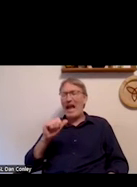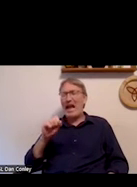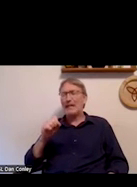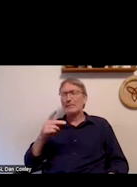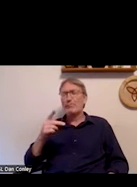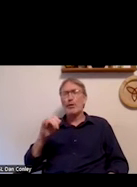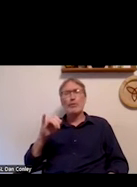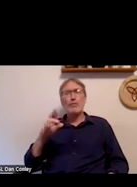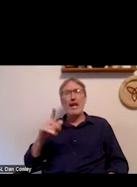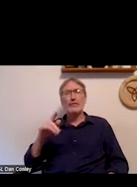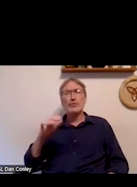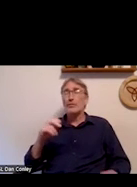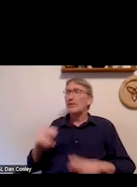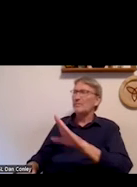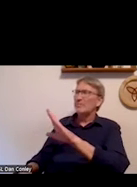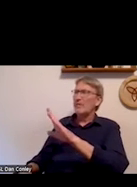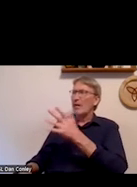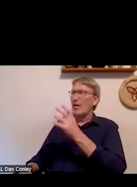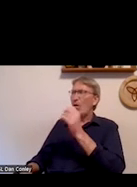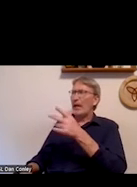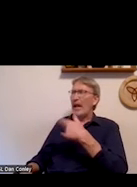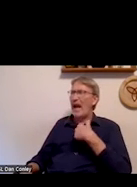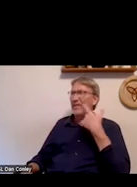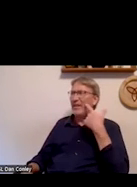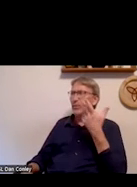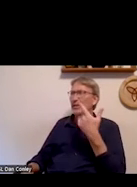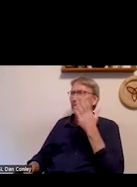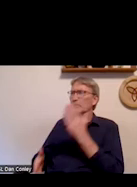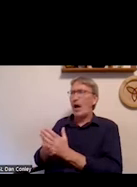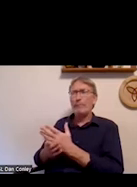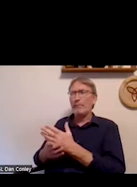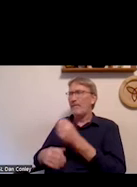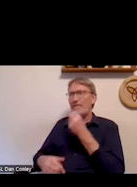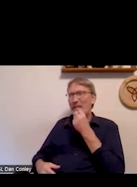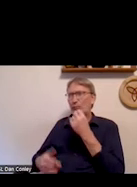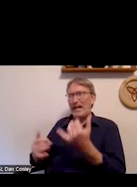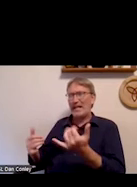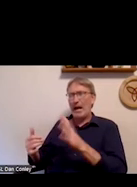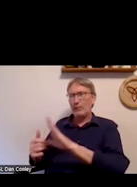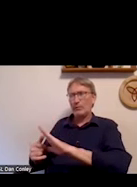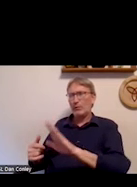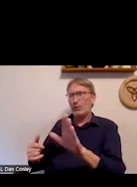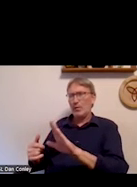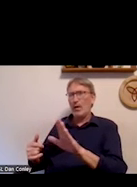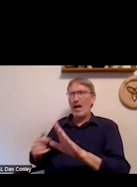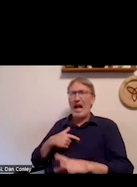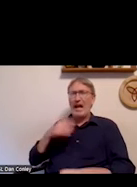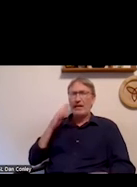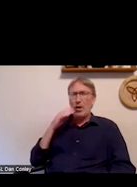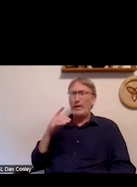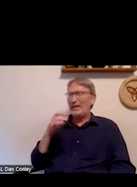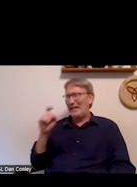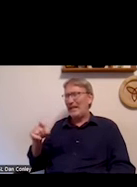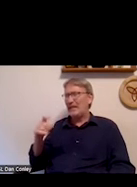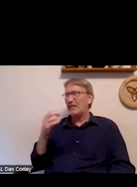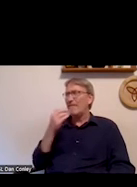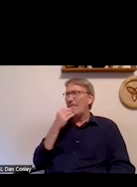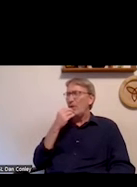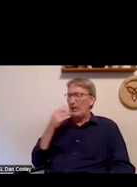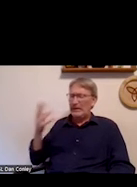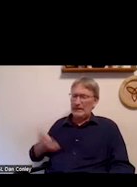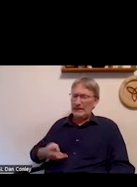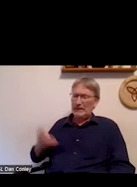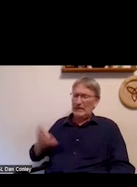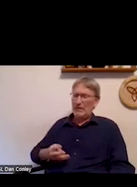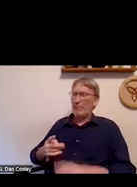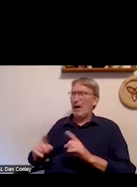lot, if you don't mind, I think we're going to shut off the food for now. I realize that he does need to get to eat, but if we can shut that down